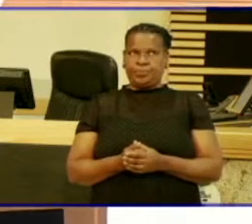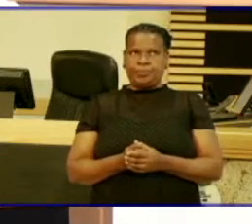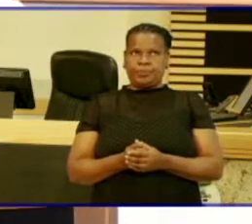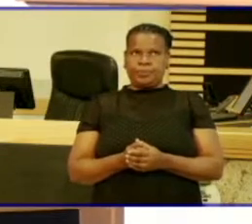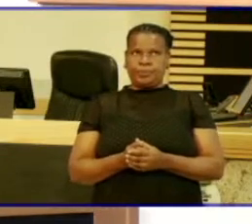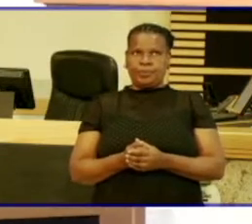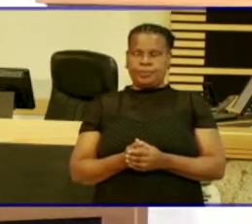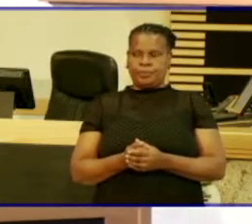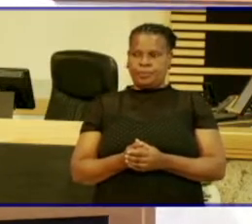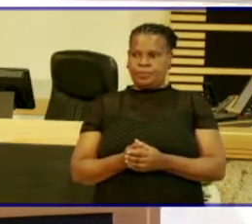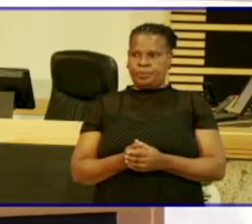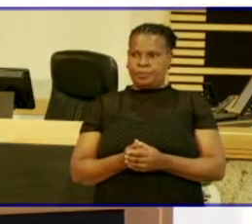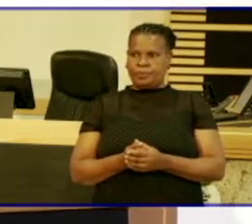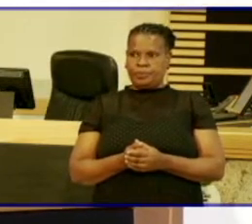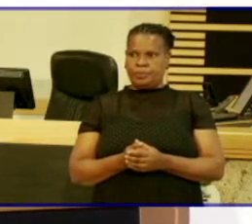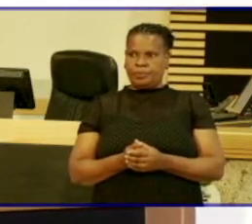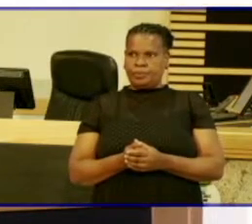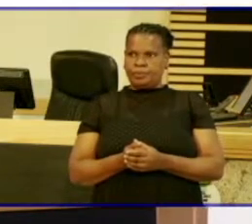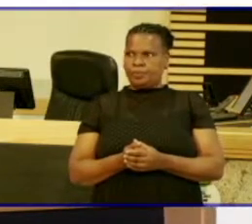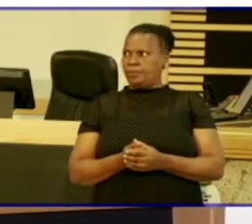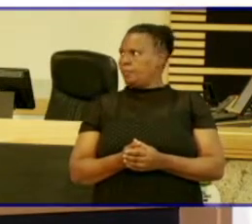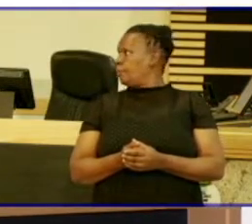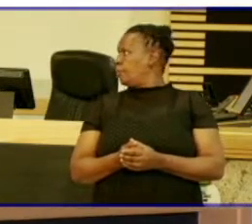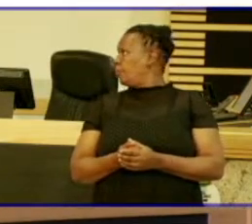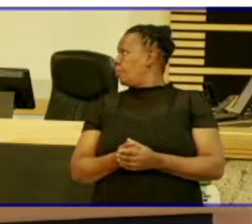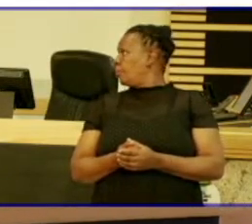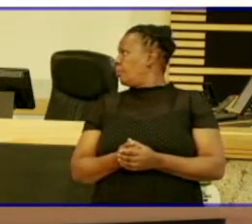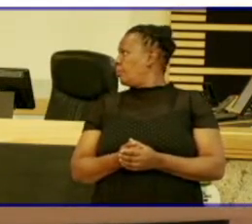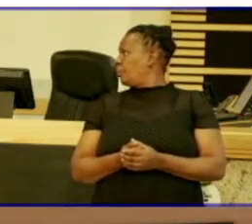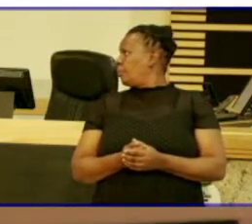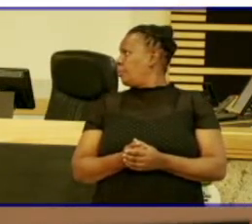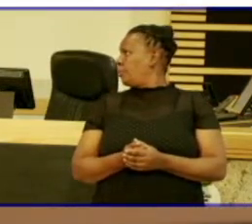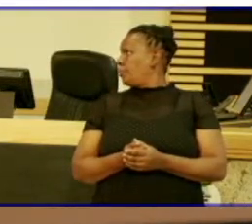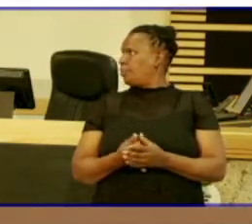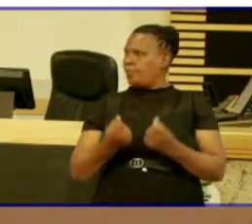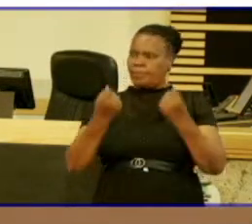You see, I was told to put this back on.